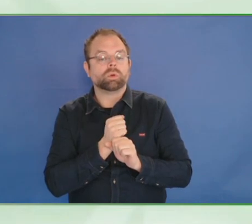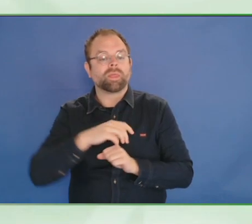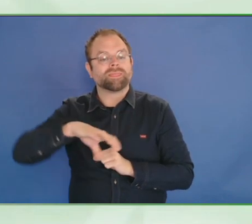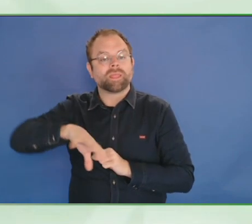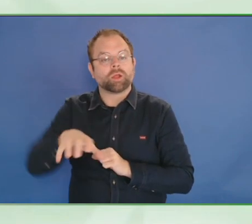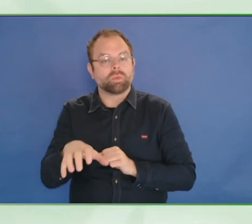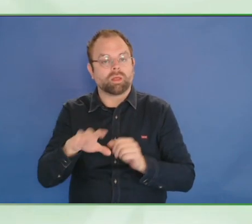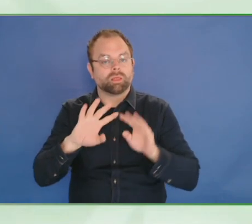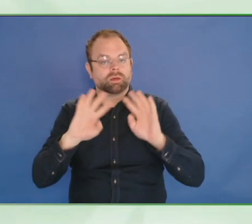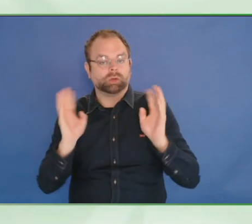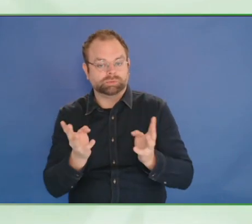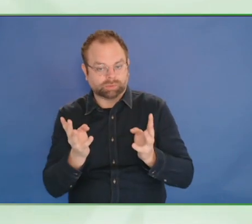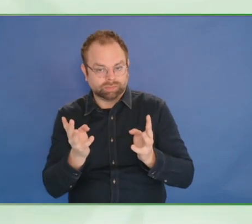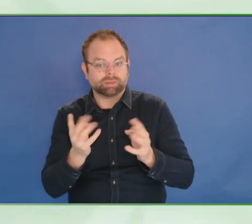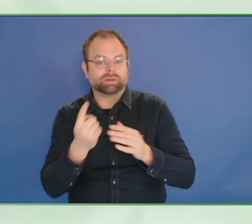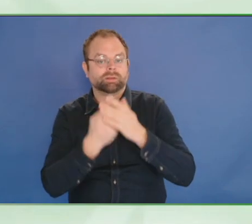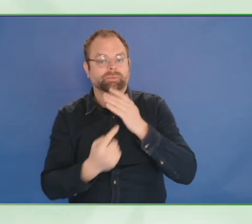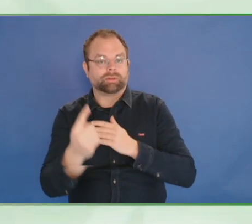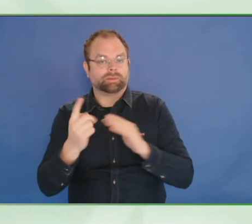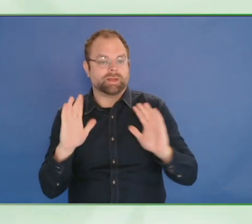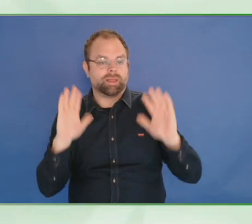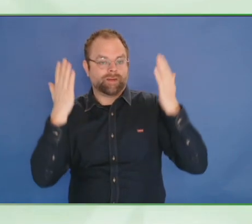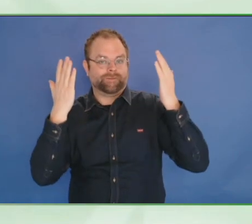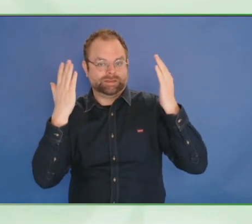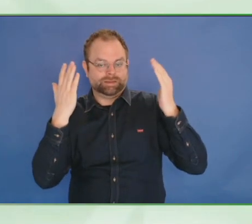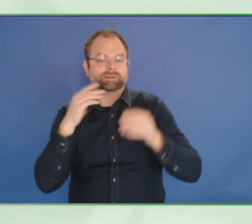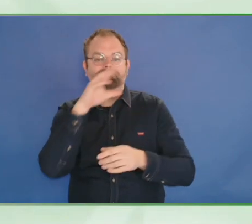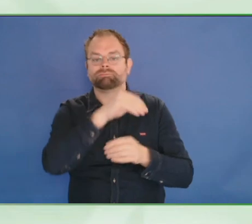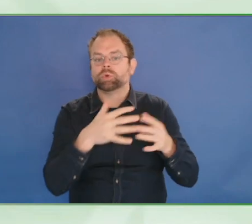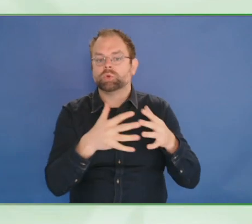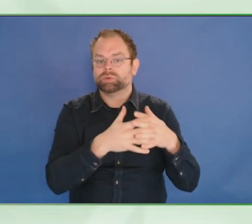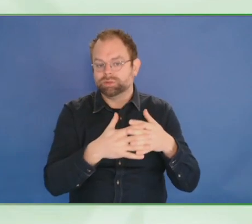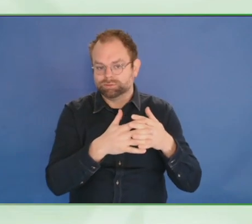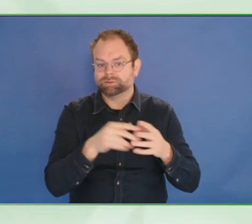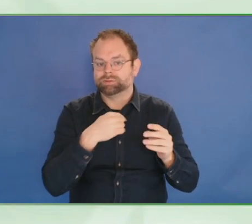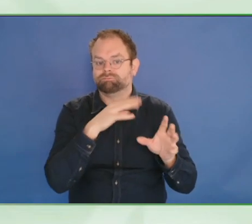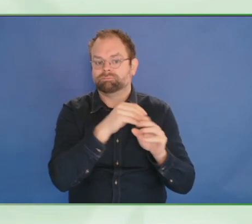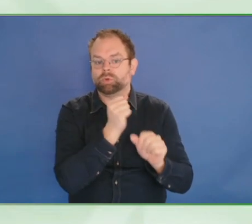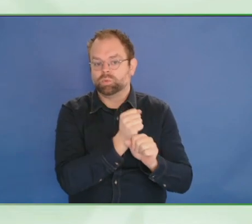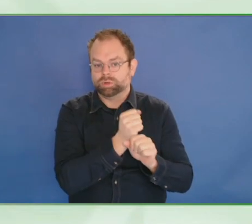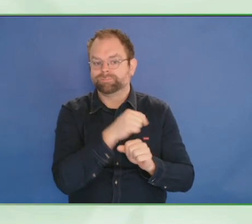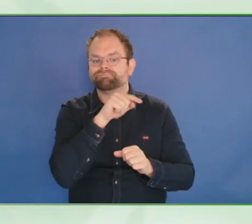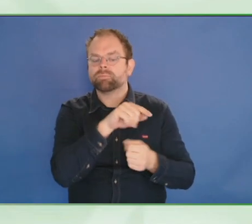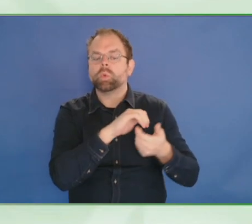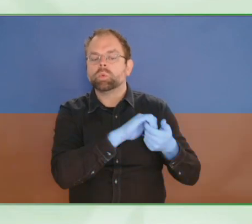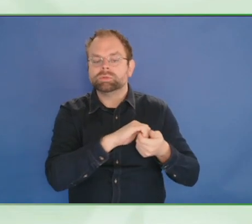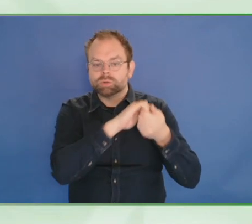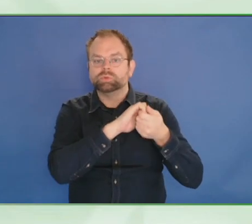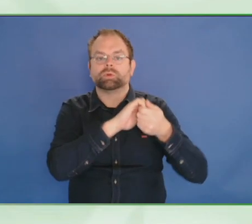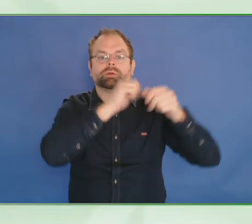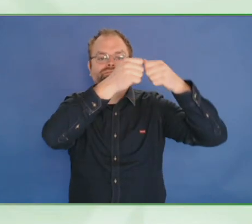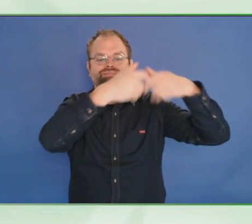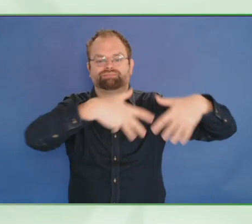which is an organization of many independent living centers. And